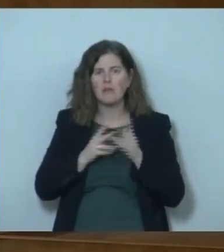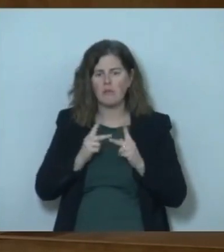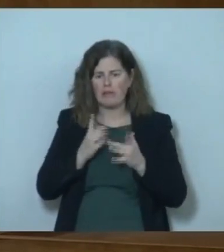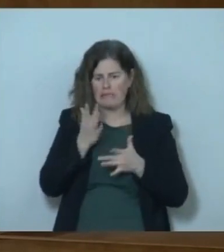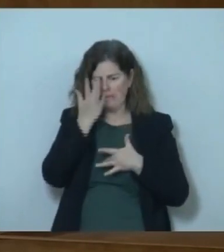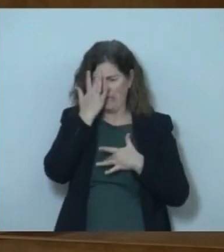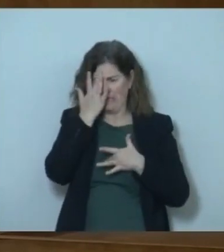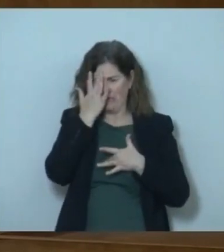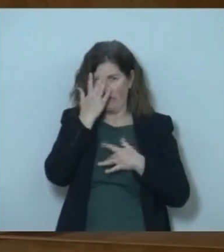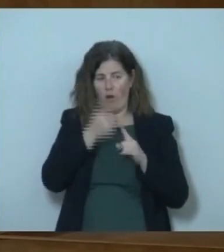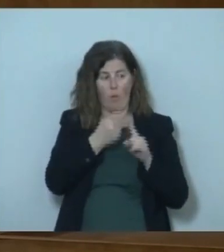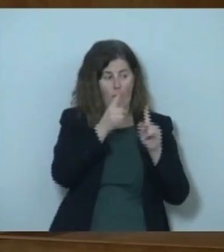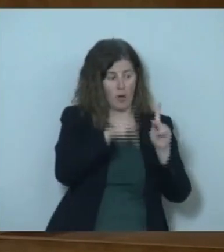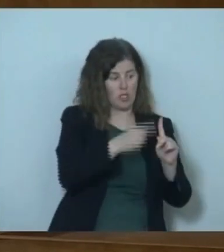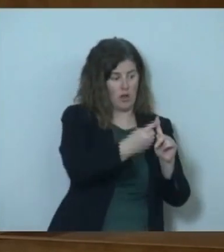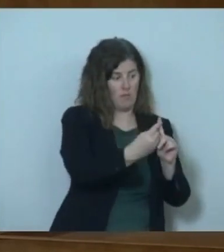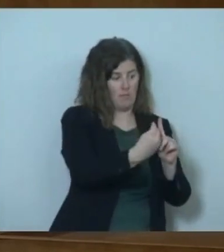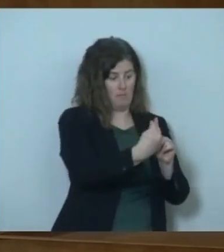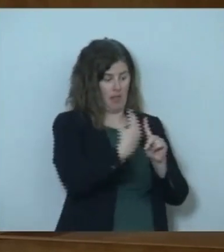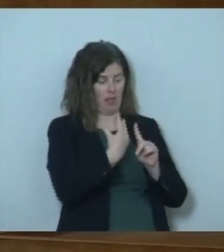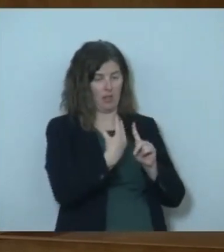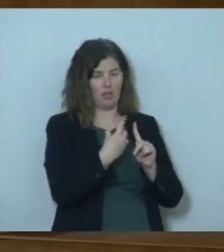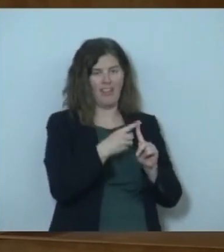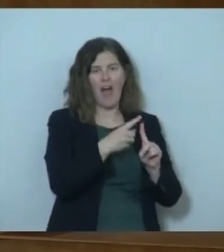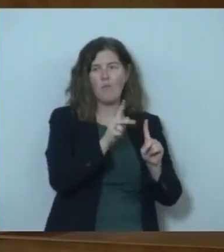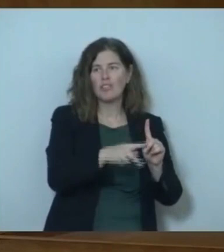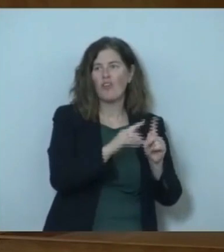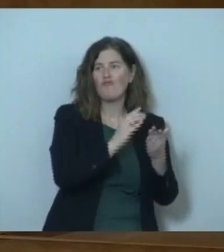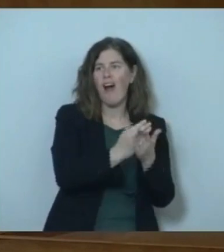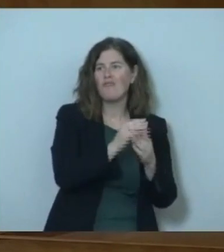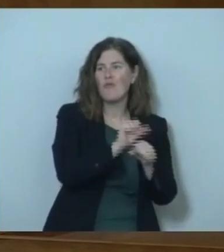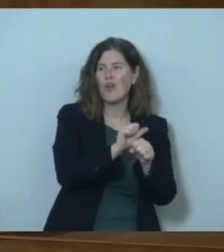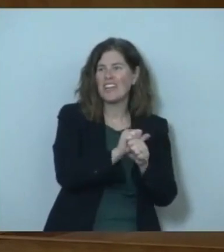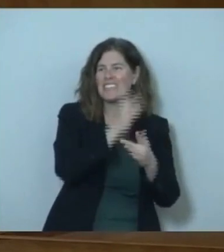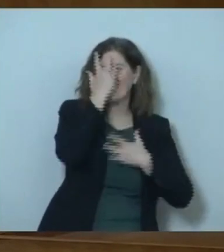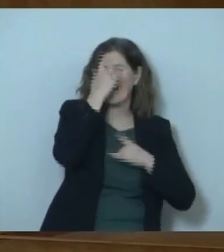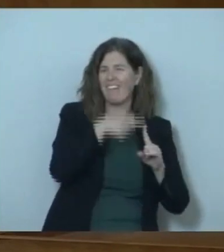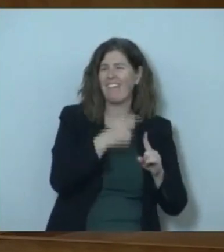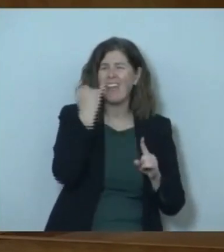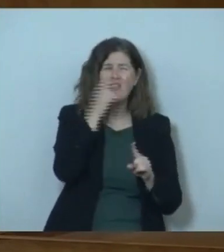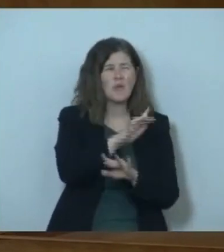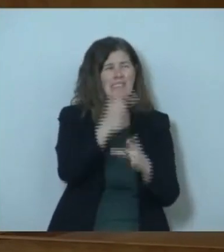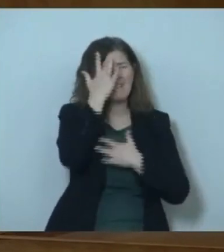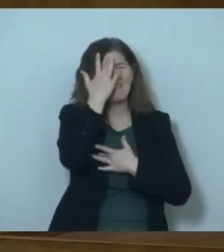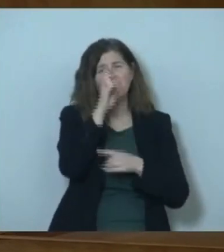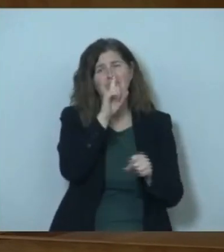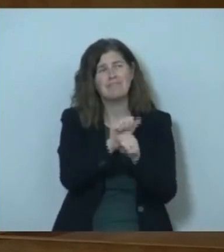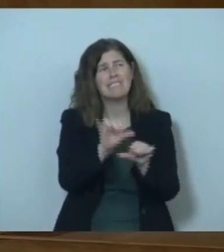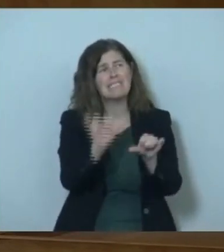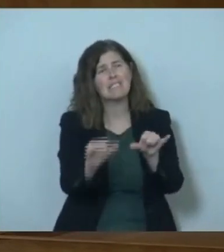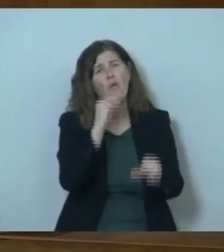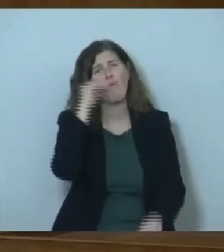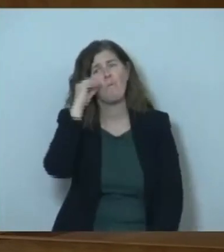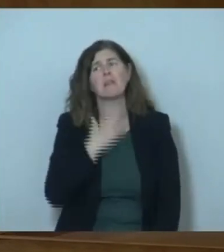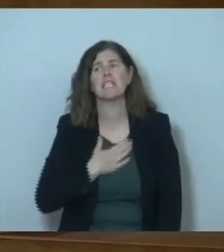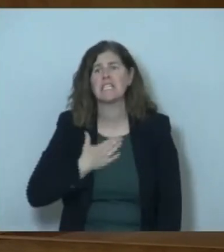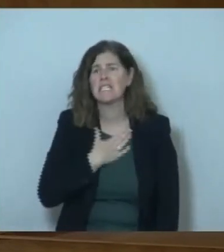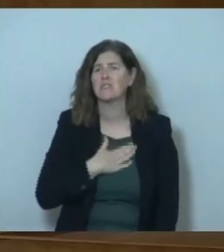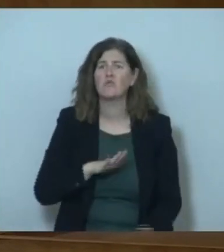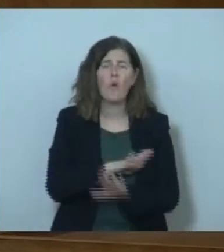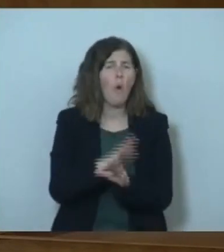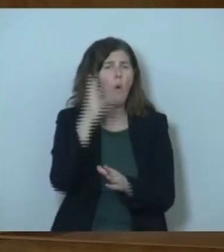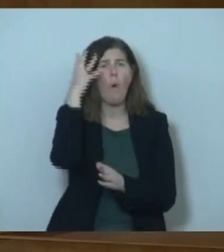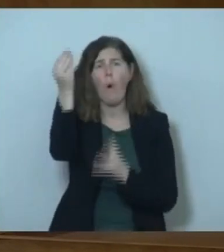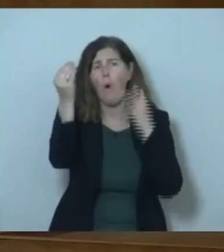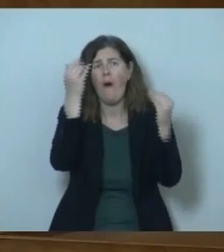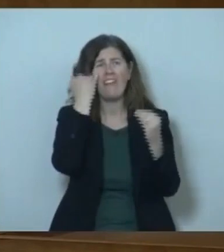as a result of one person coming to work sick. If you're sick, don't go to work. Please, don't go anywhere if